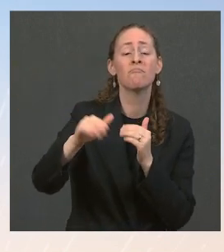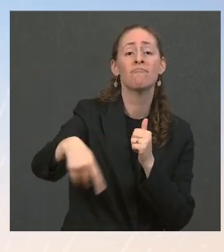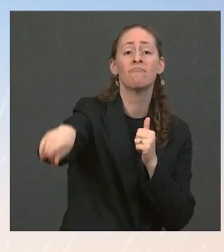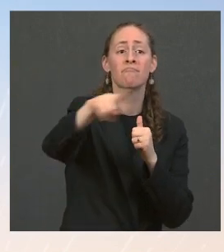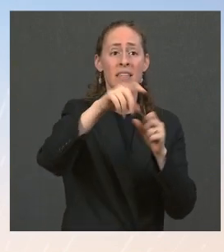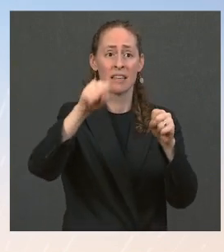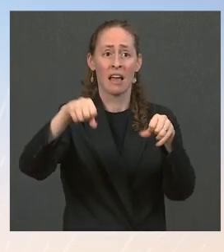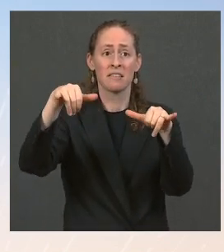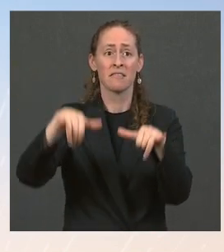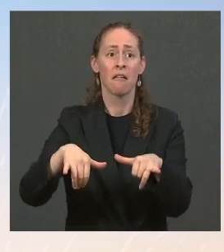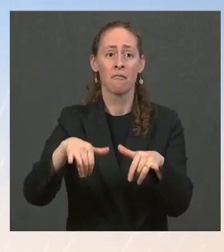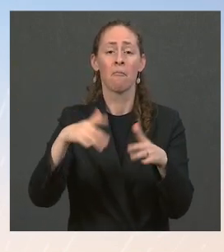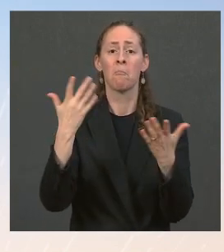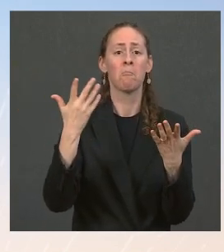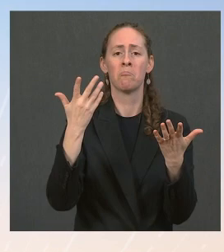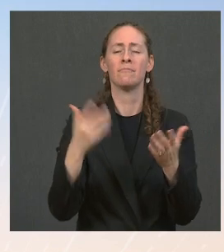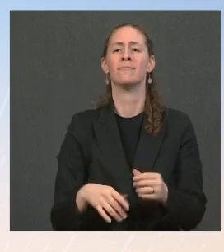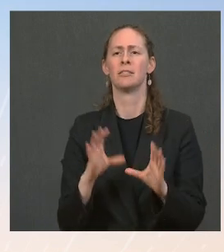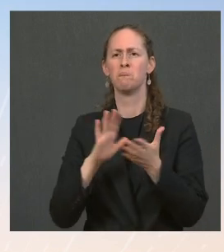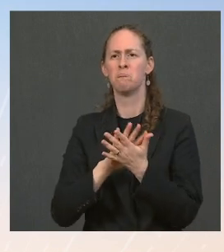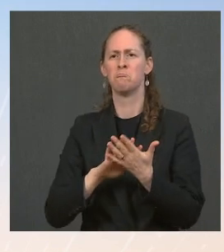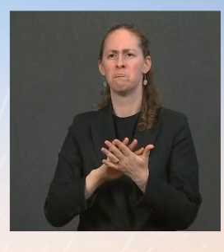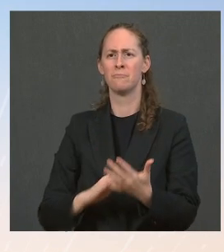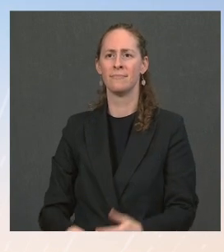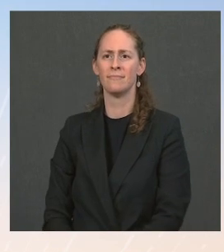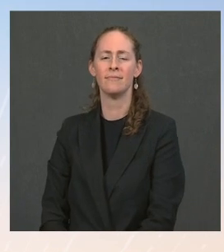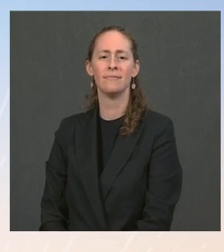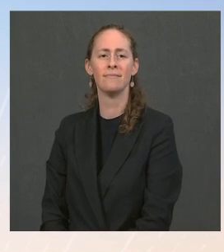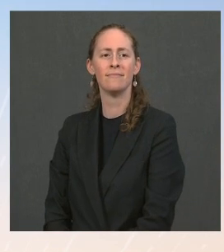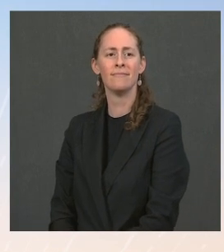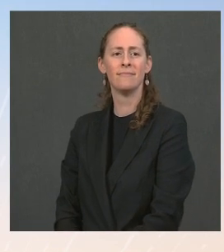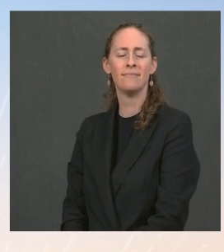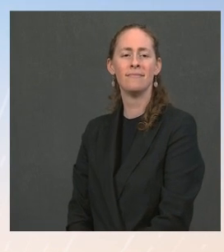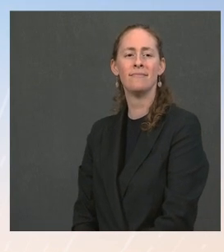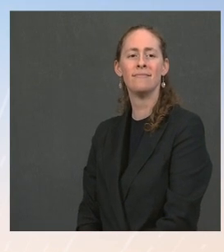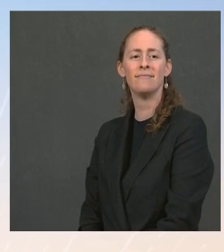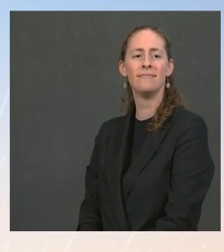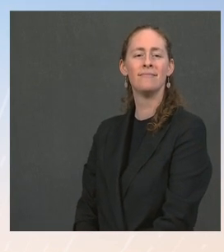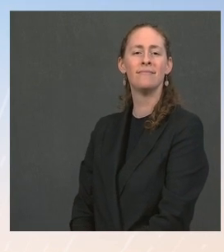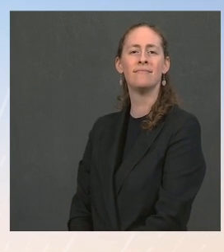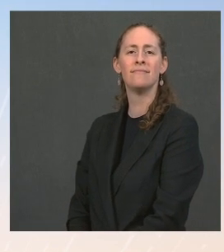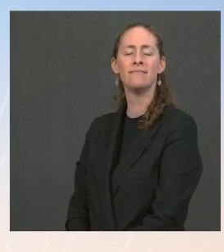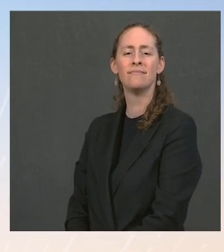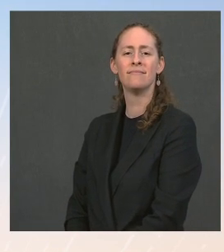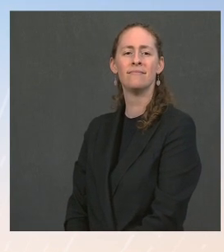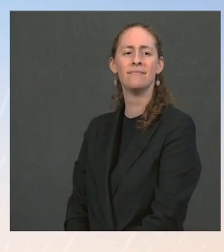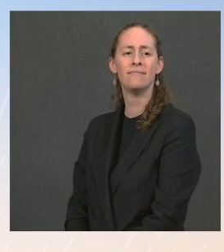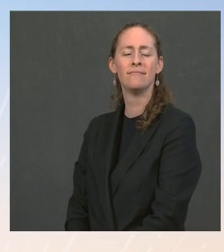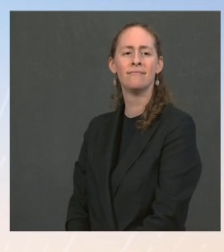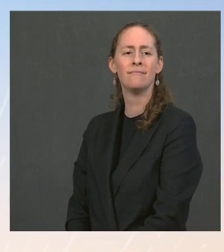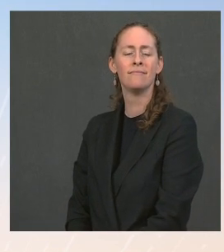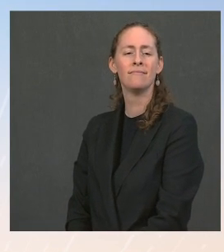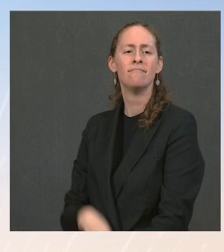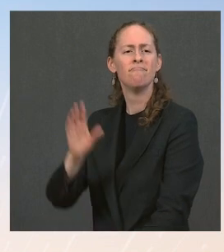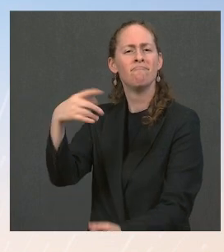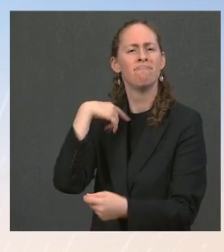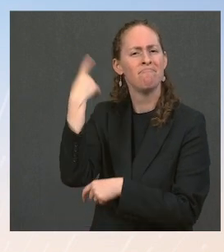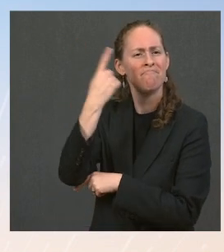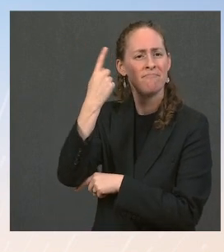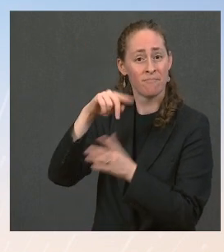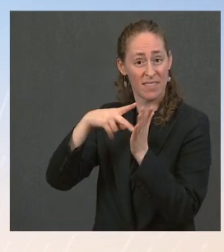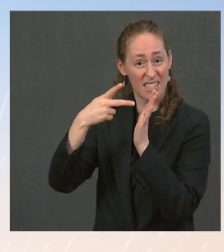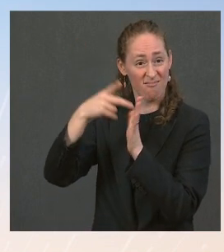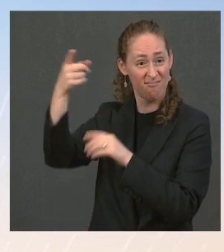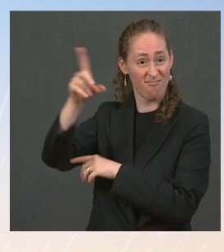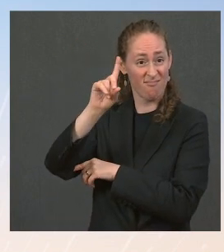Thank you, Jen. Just following up on this very basic but very important question, mm-hmm. you're telling us that the DHS chief has